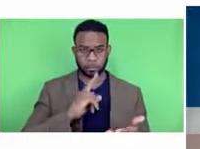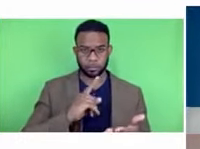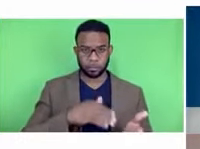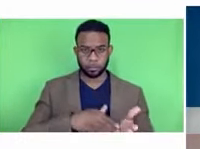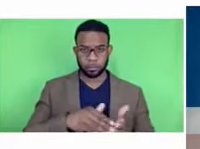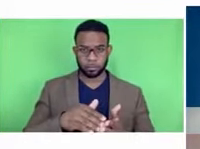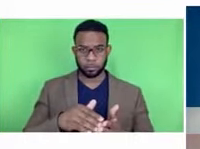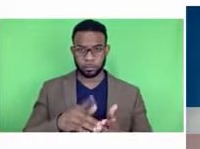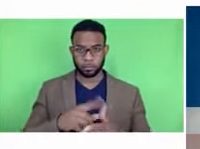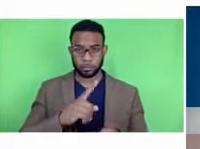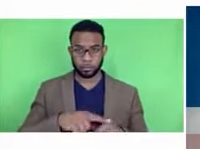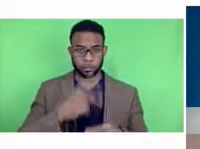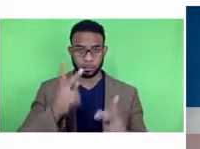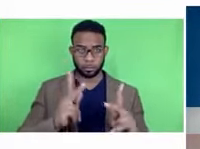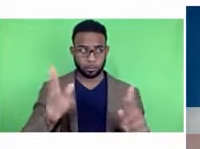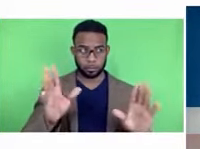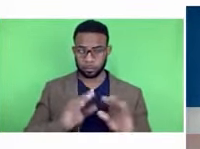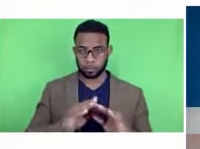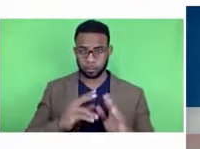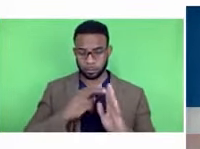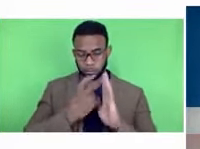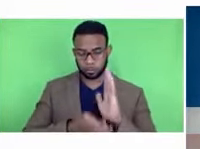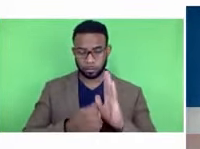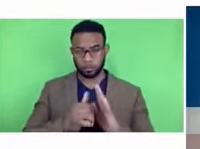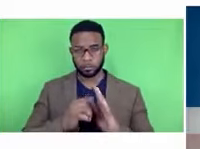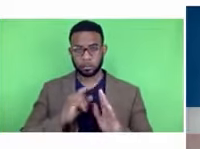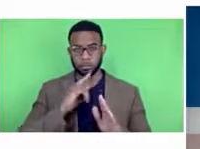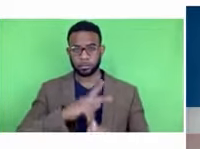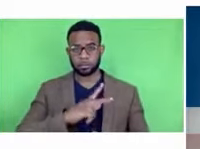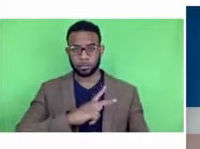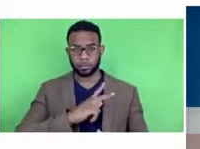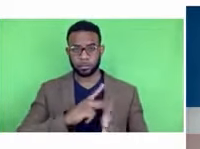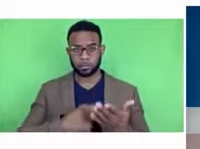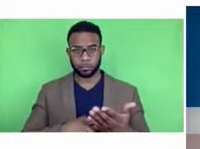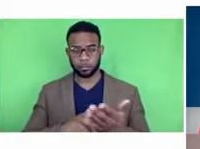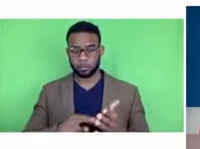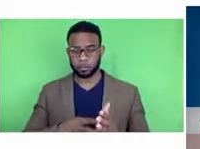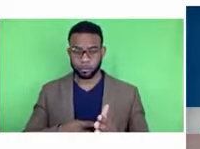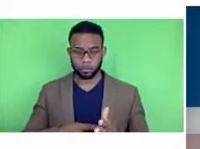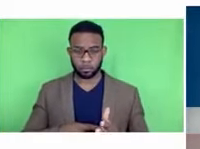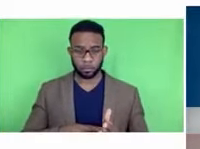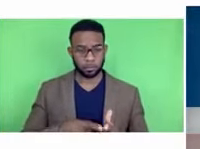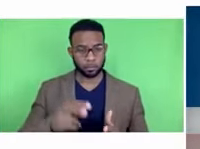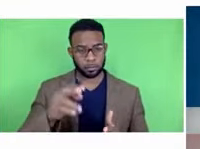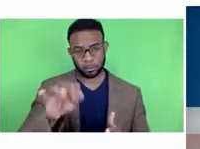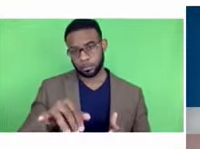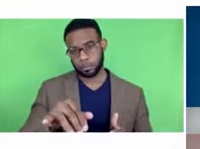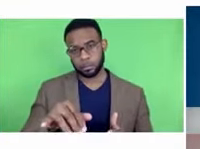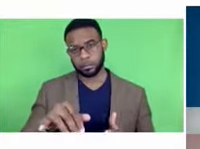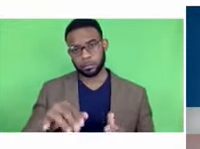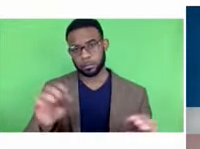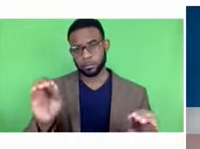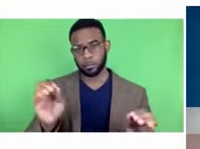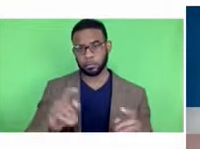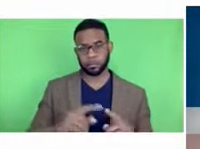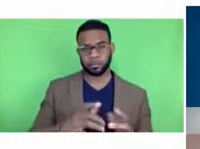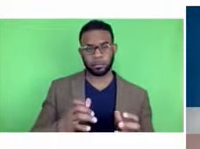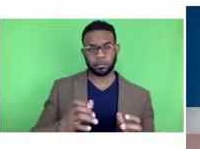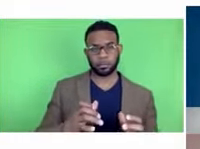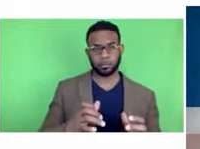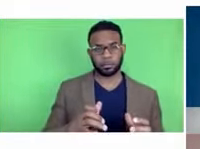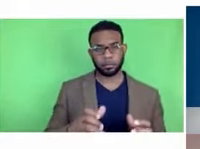the first time that two people are meeting, and then they're diving into this extremely personal conversation. Mm-hmm. I mean, it's nothing to shake a stick at.